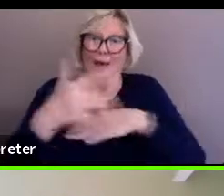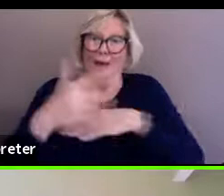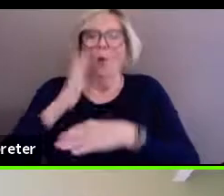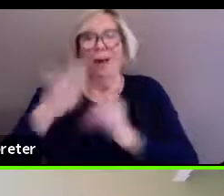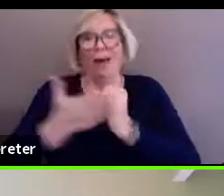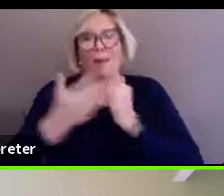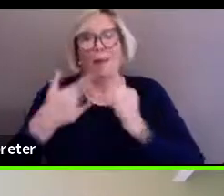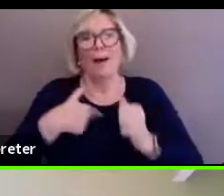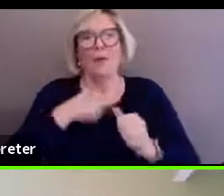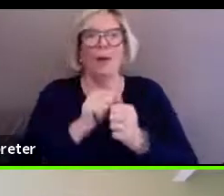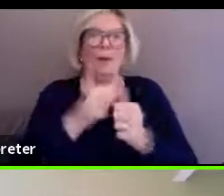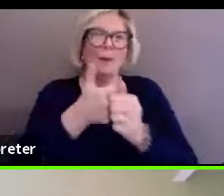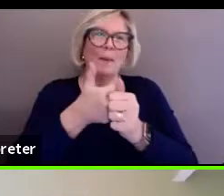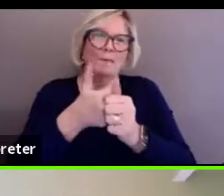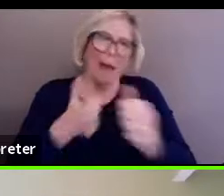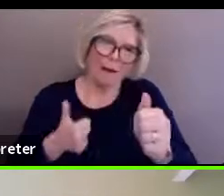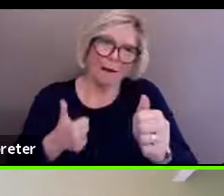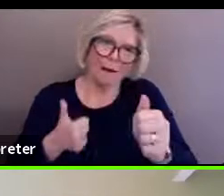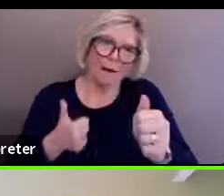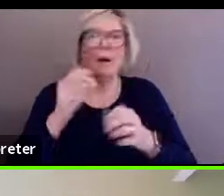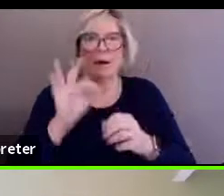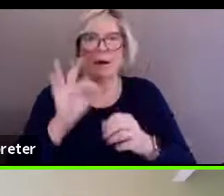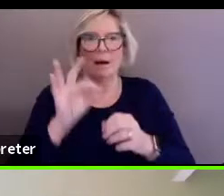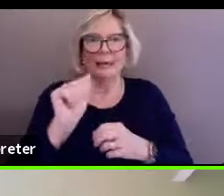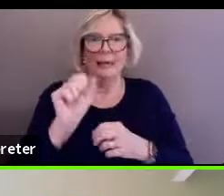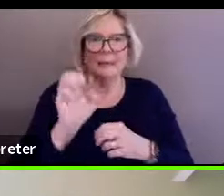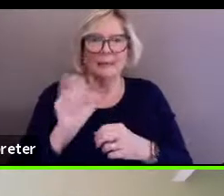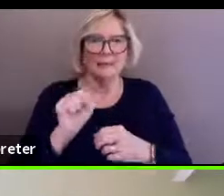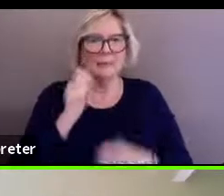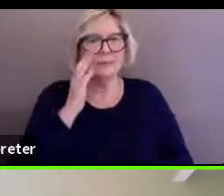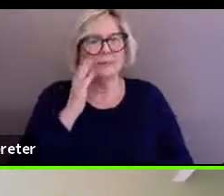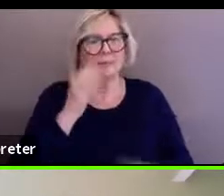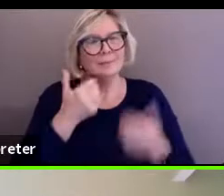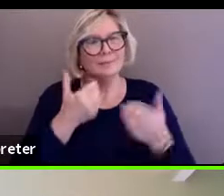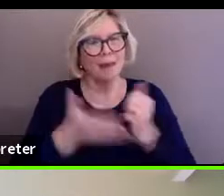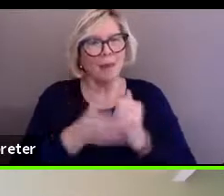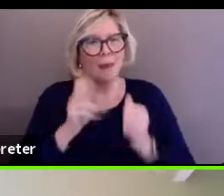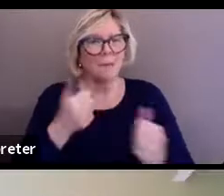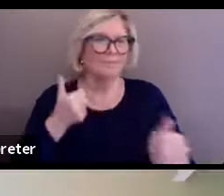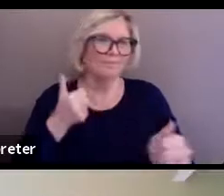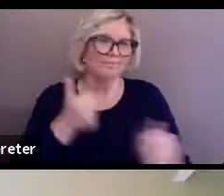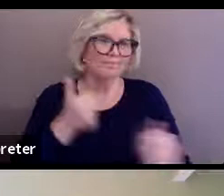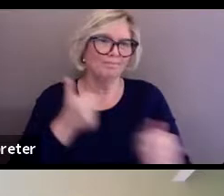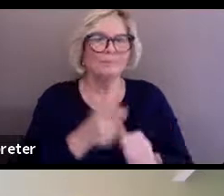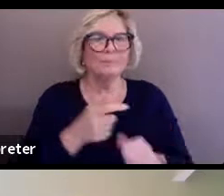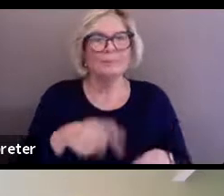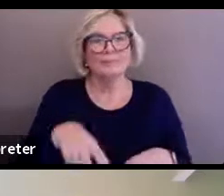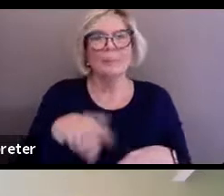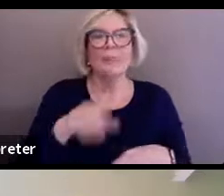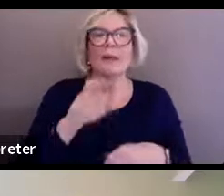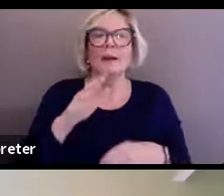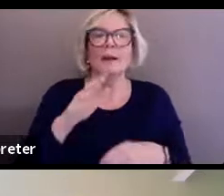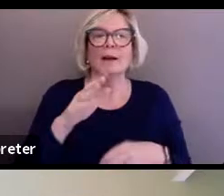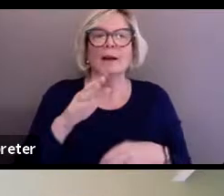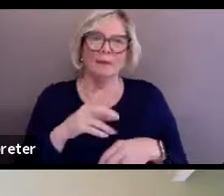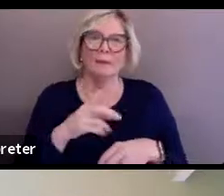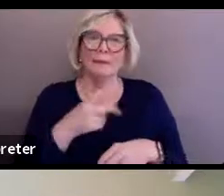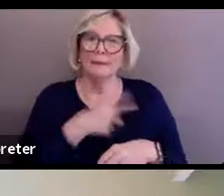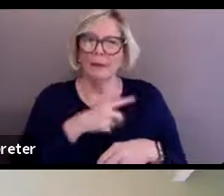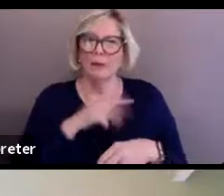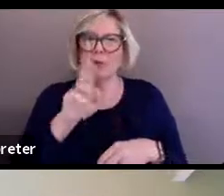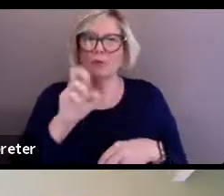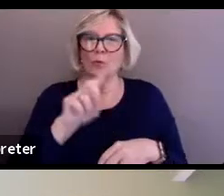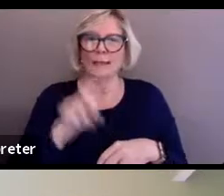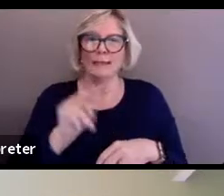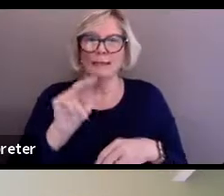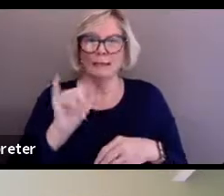backlog. Excellent. Thank you so much. Are there any